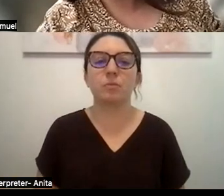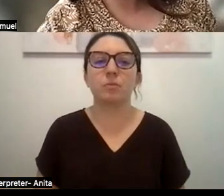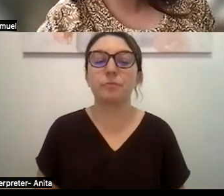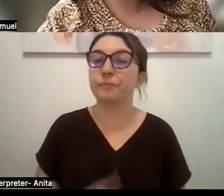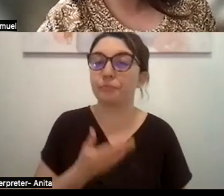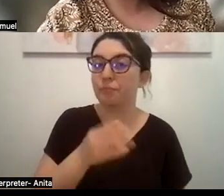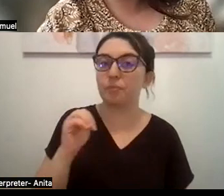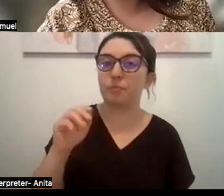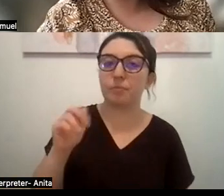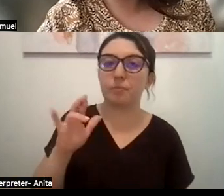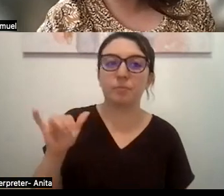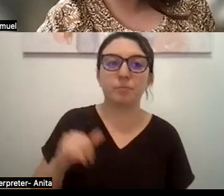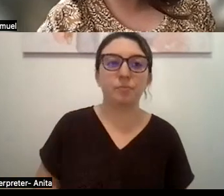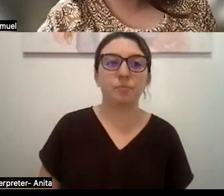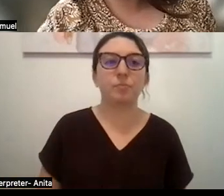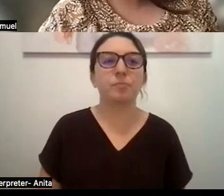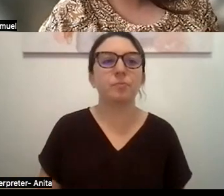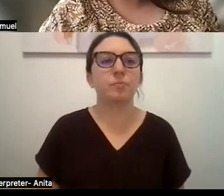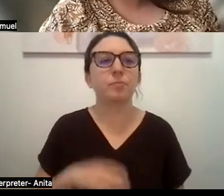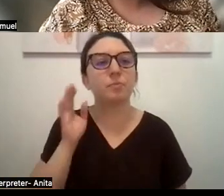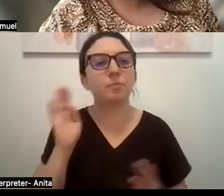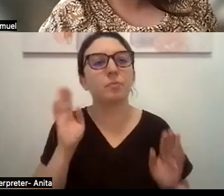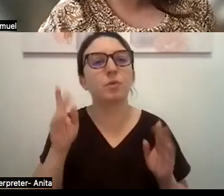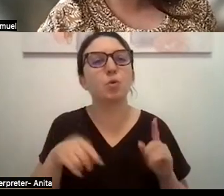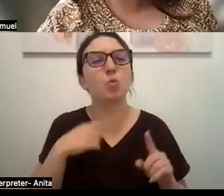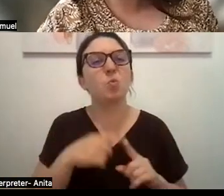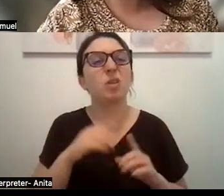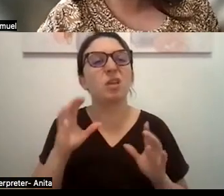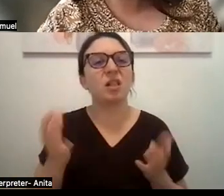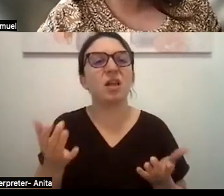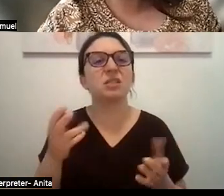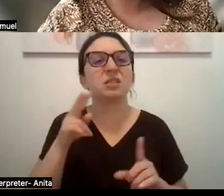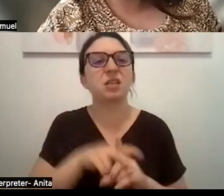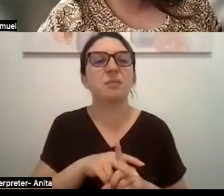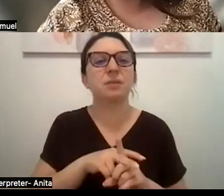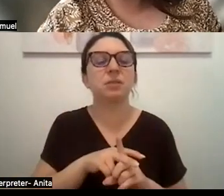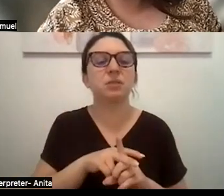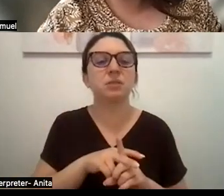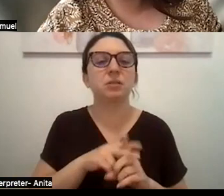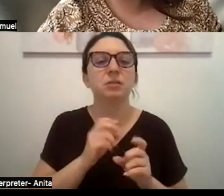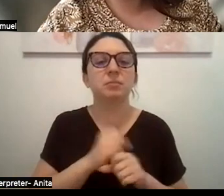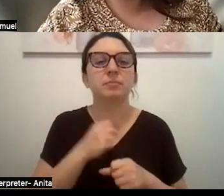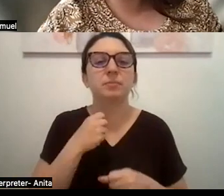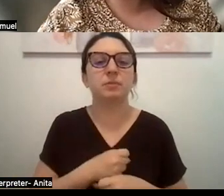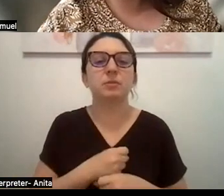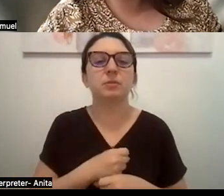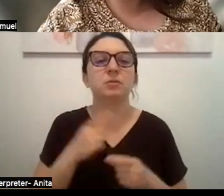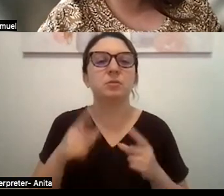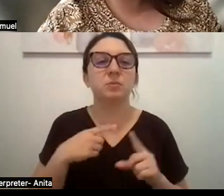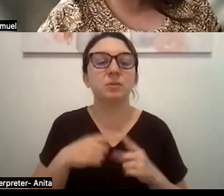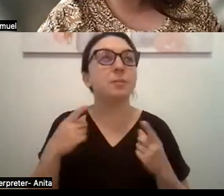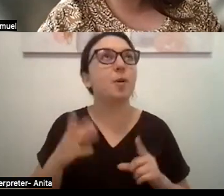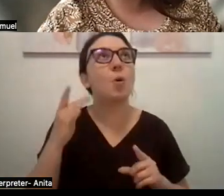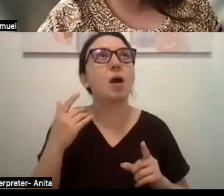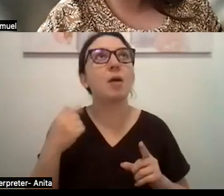Mary. Hi, when are the class assignments going to be made? Are we gonna, when does that happen? Because I think when our son went